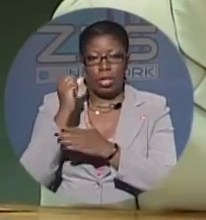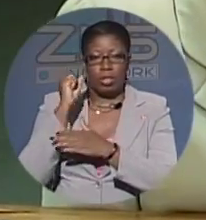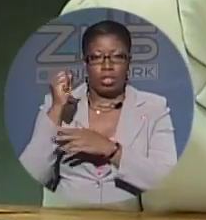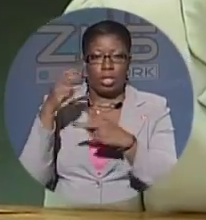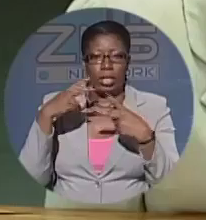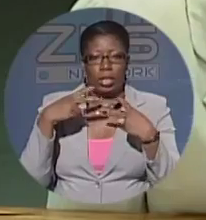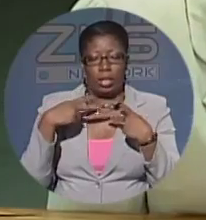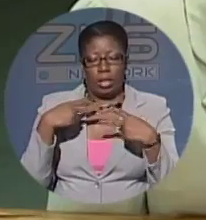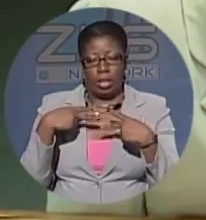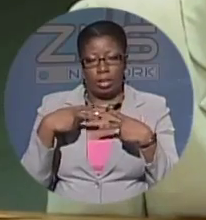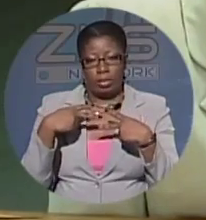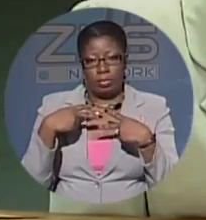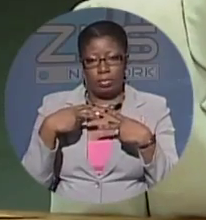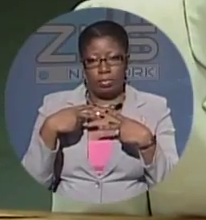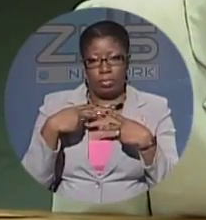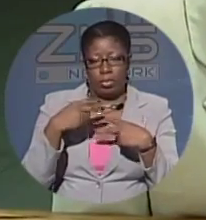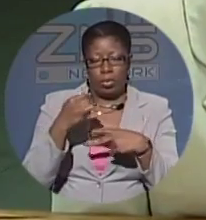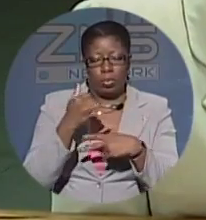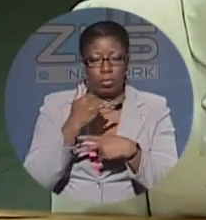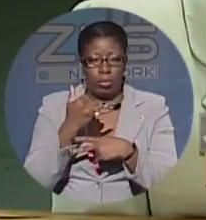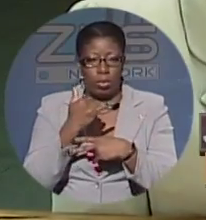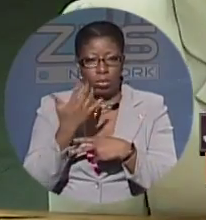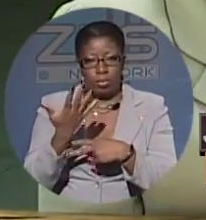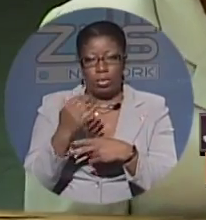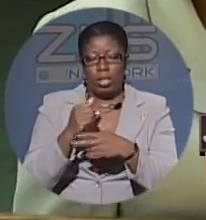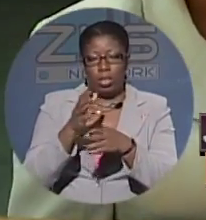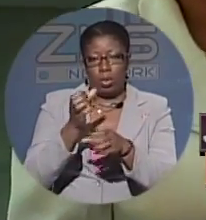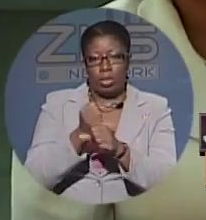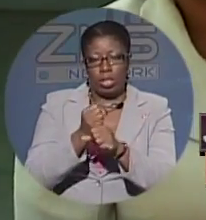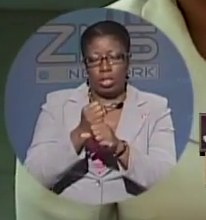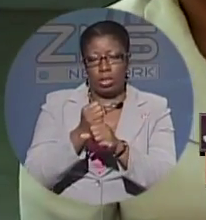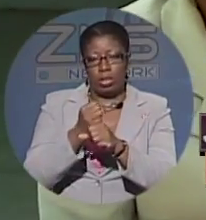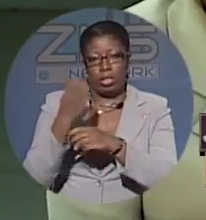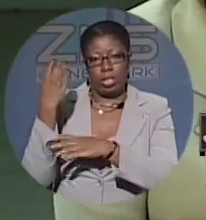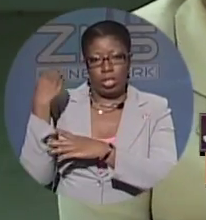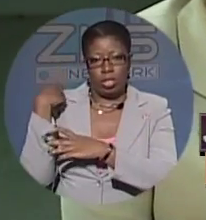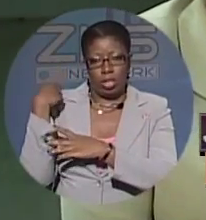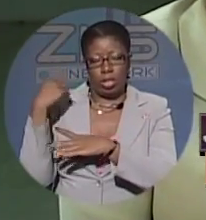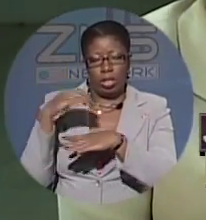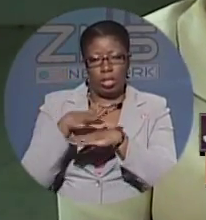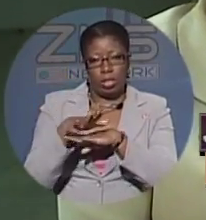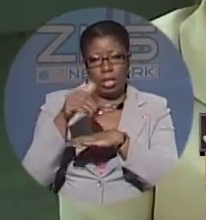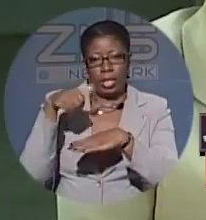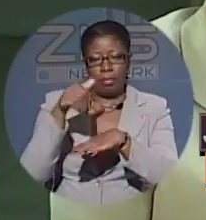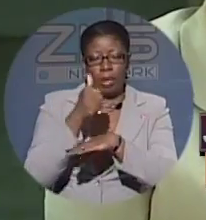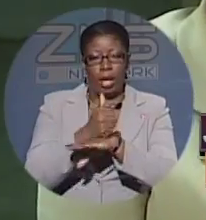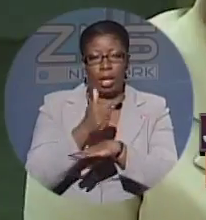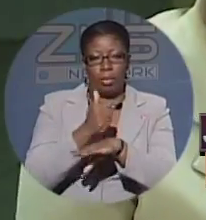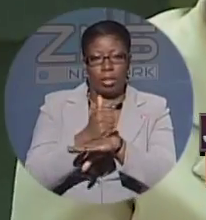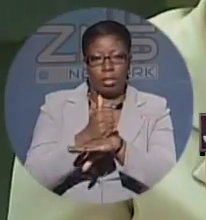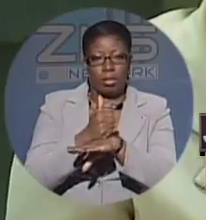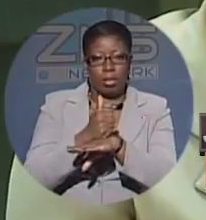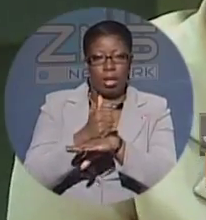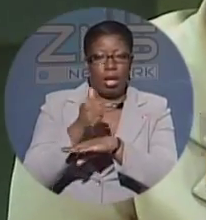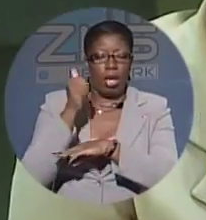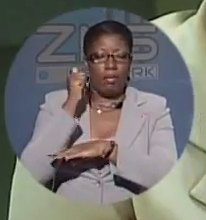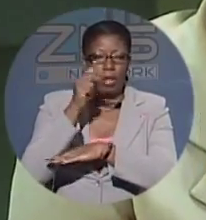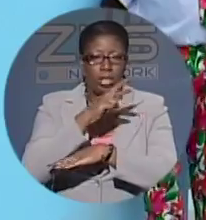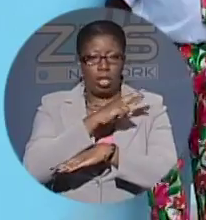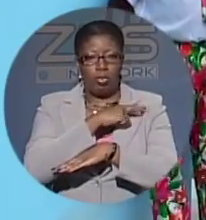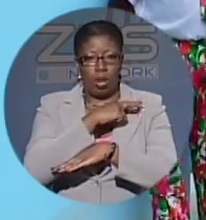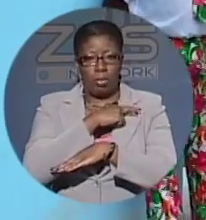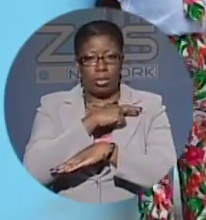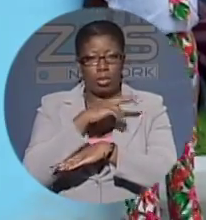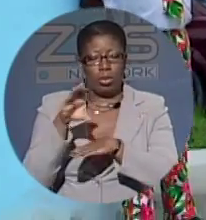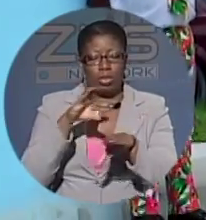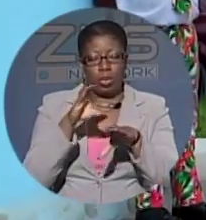no regrets since taking the office of the chief consular position in North Andros. In fact, if Wanda Ramming had to do it all over again, she would have